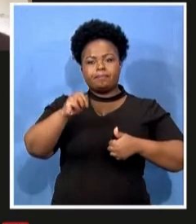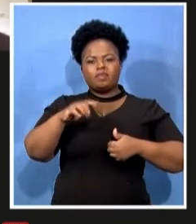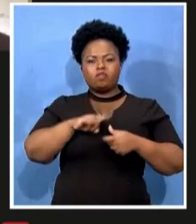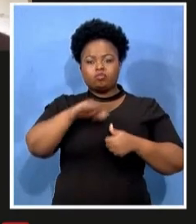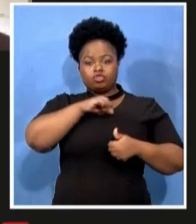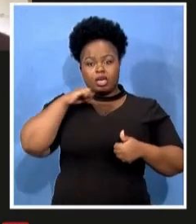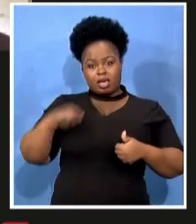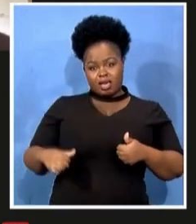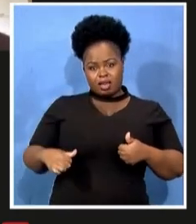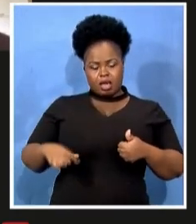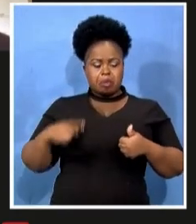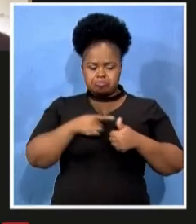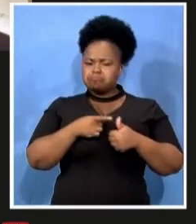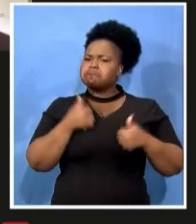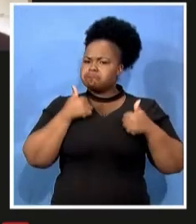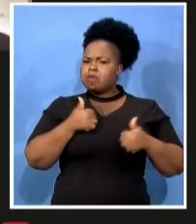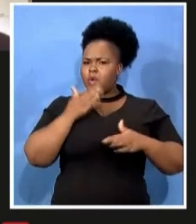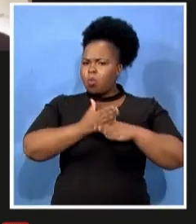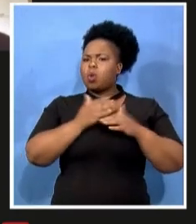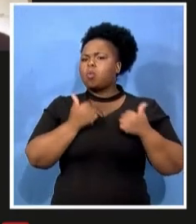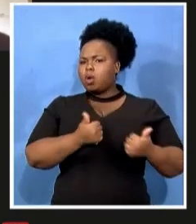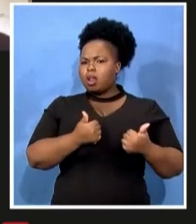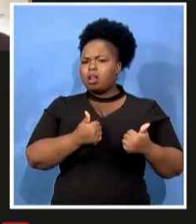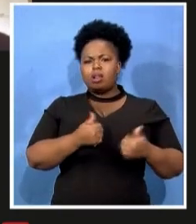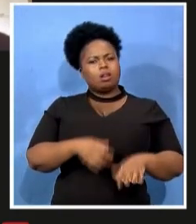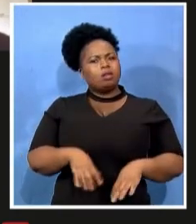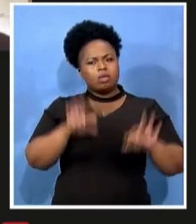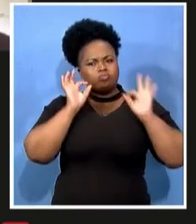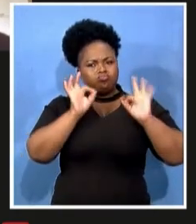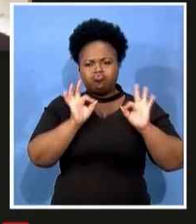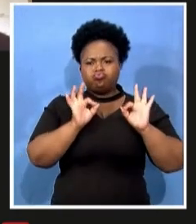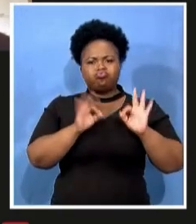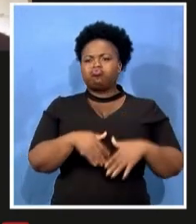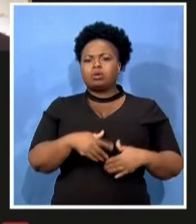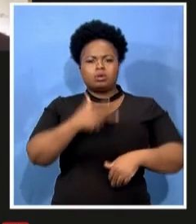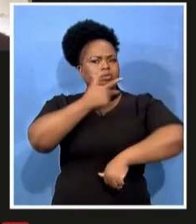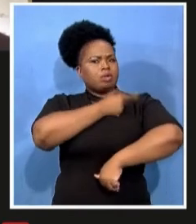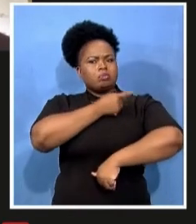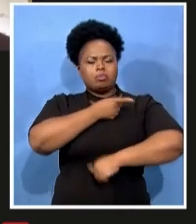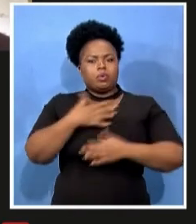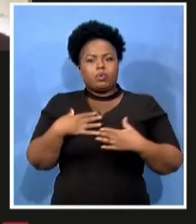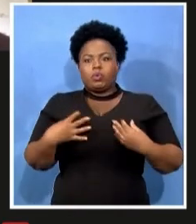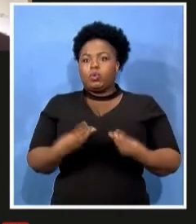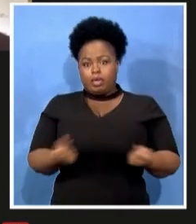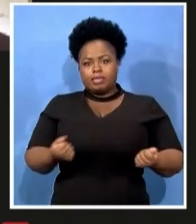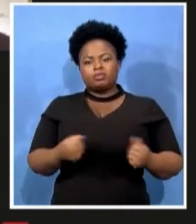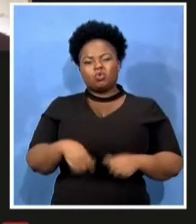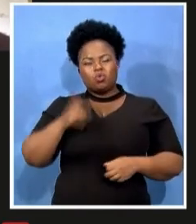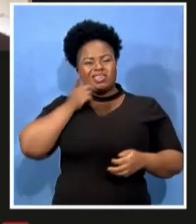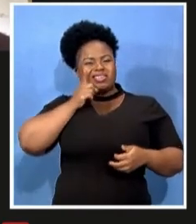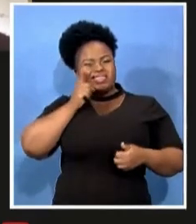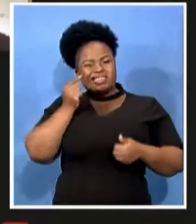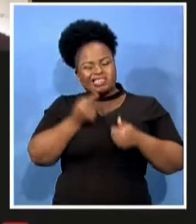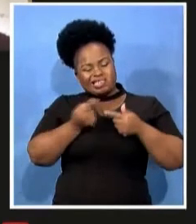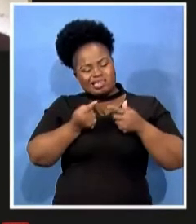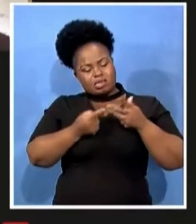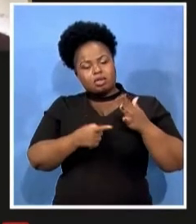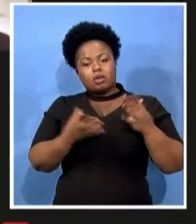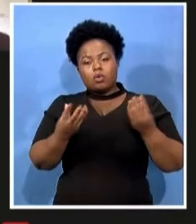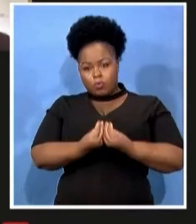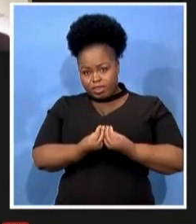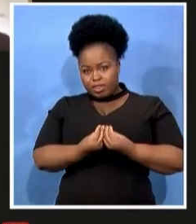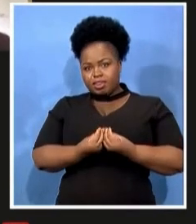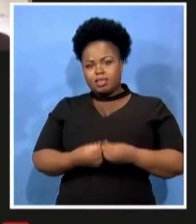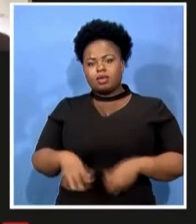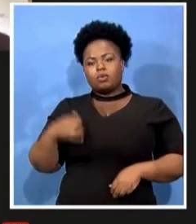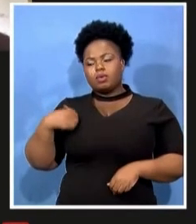efficiency vaccines. And all of these now are what we've been looking at together with our Ministerial Advisory Committee. So we have